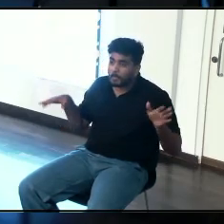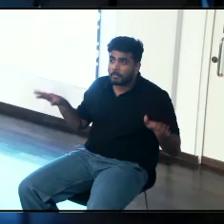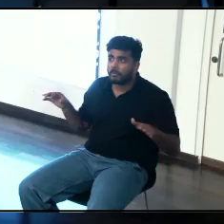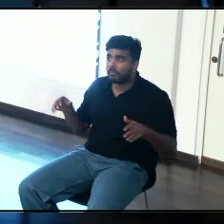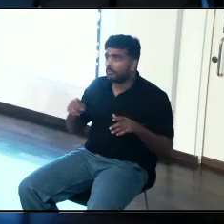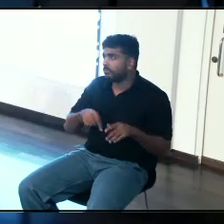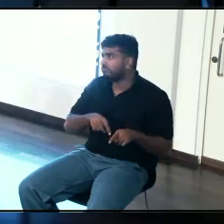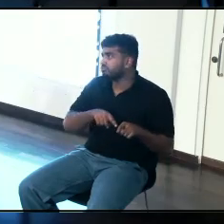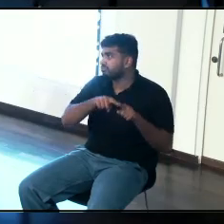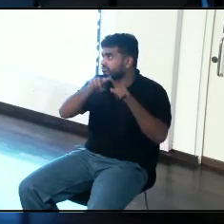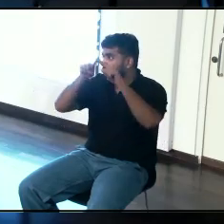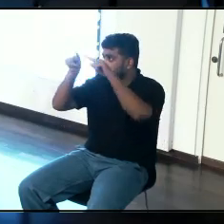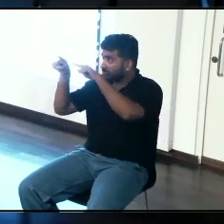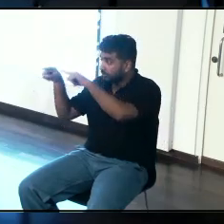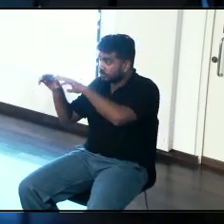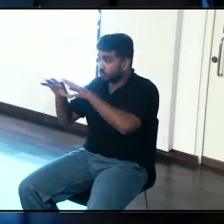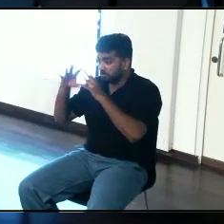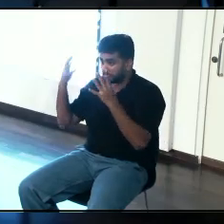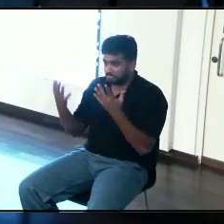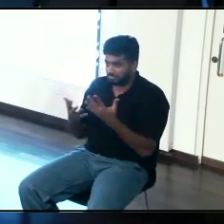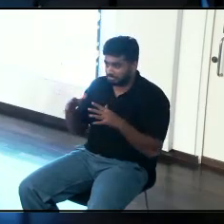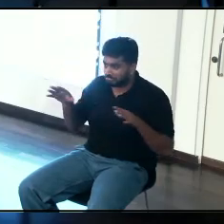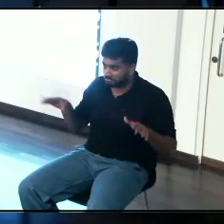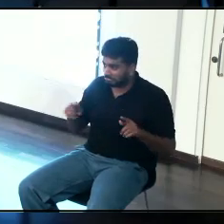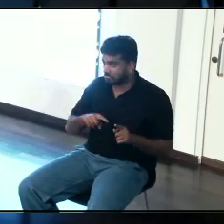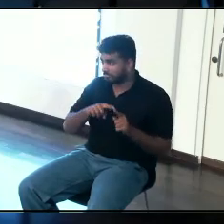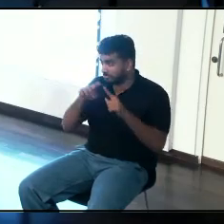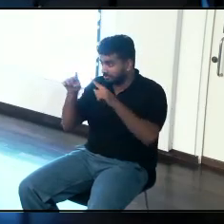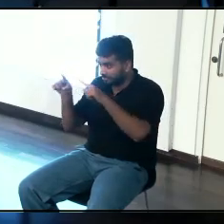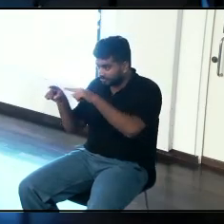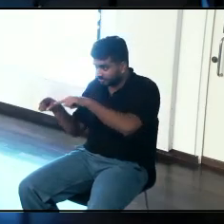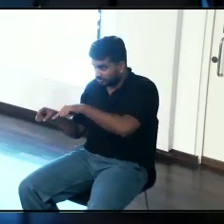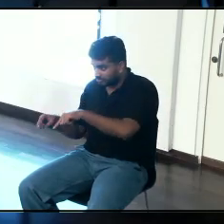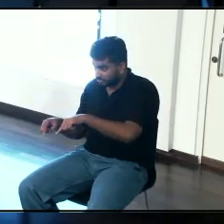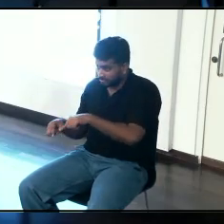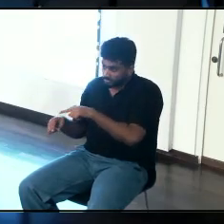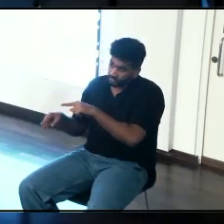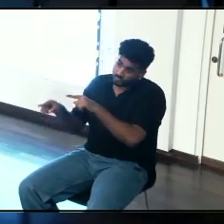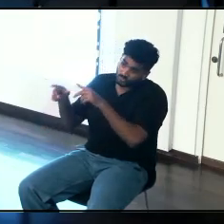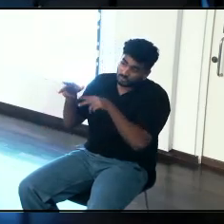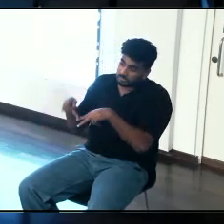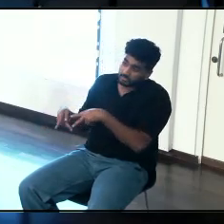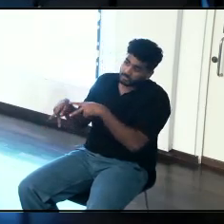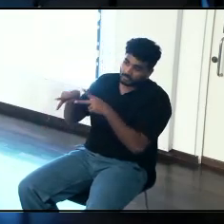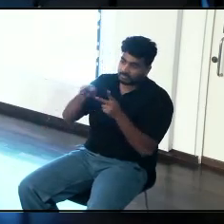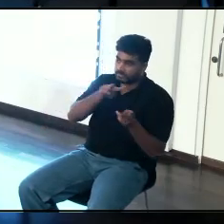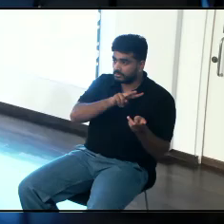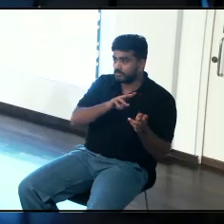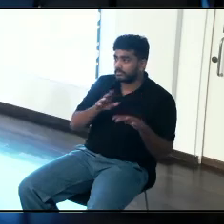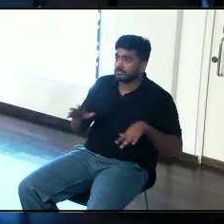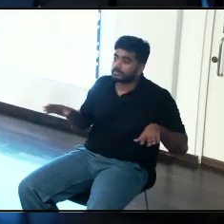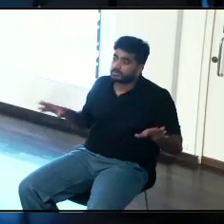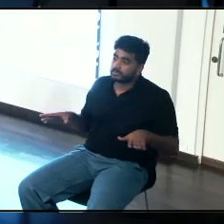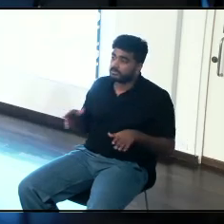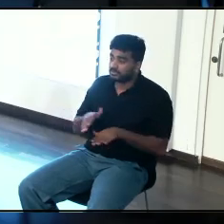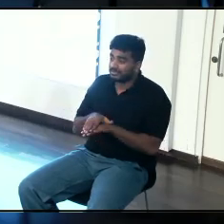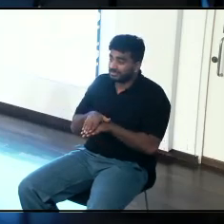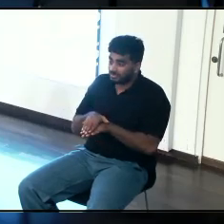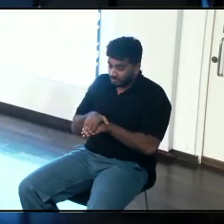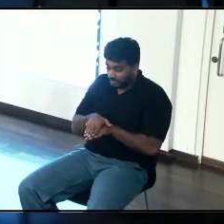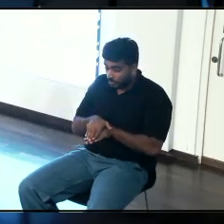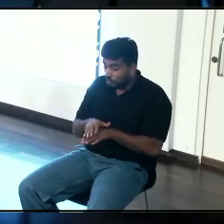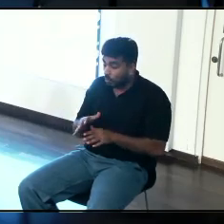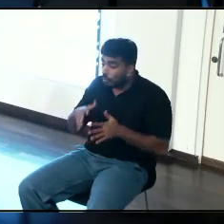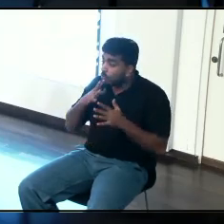from Siberia to India, and they are going back. Even salmon fish is coming to Atlantic Ocean,